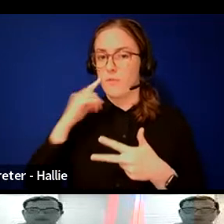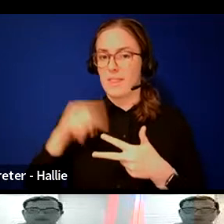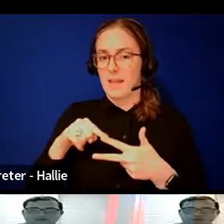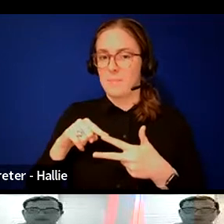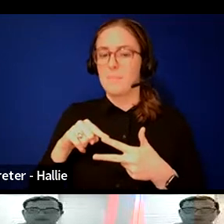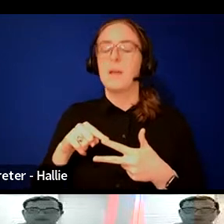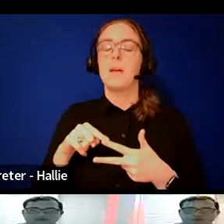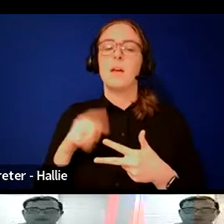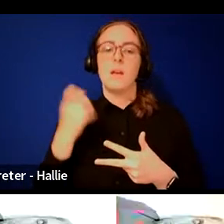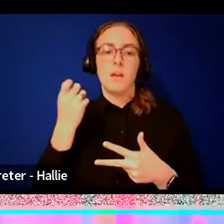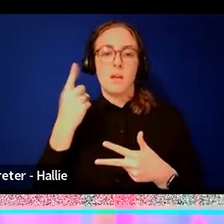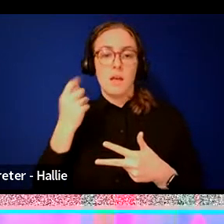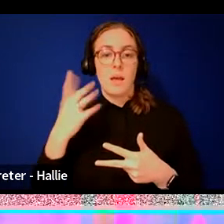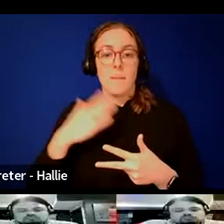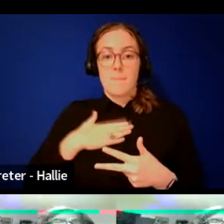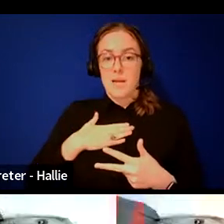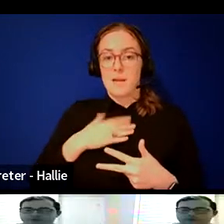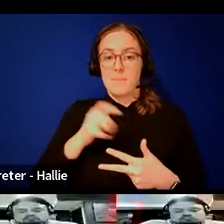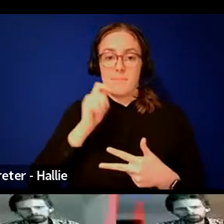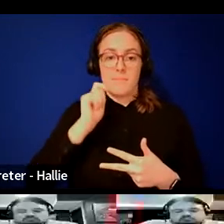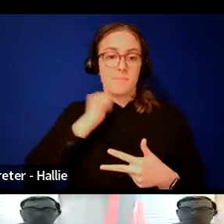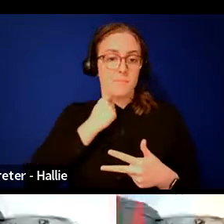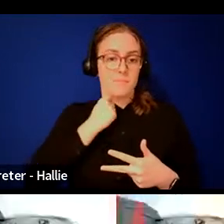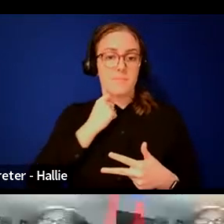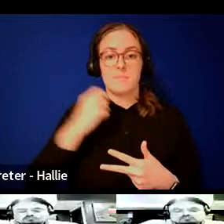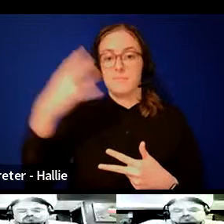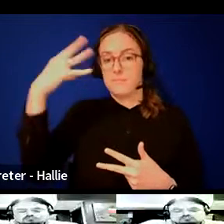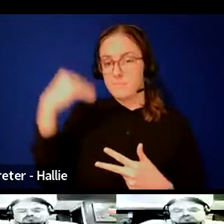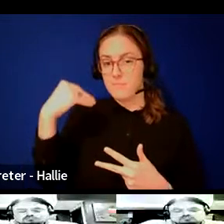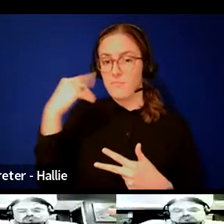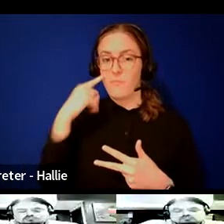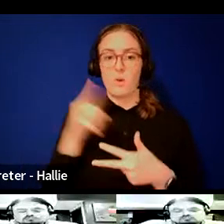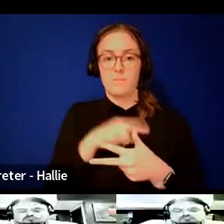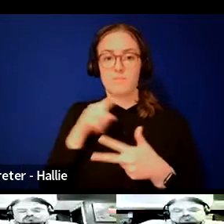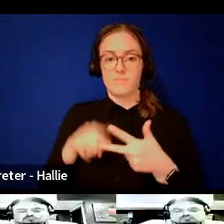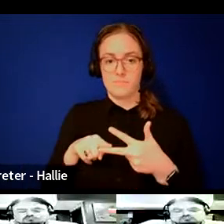I will have my mic and camera off for the other 2 requests, so I am